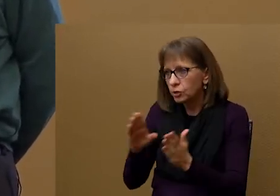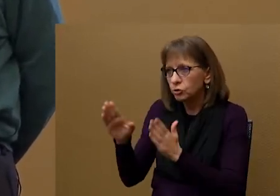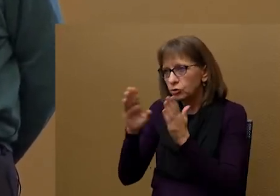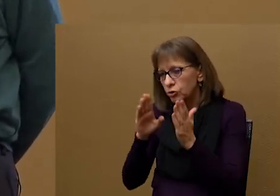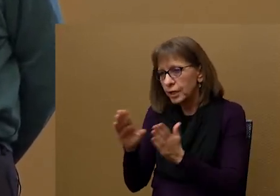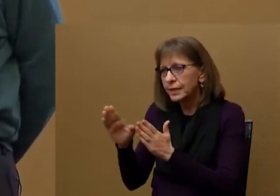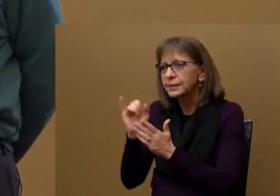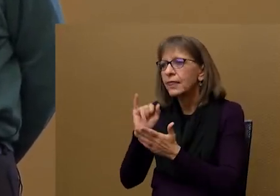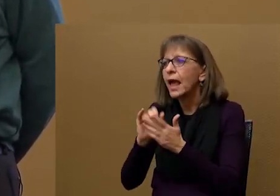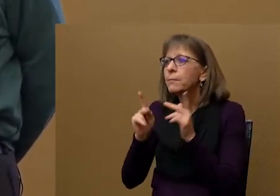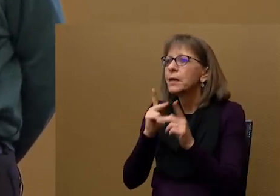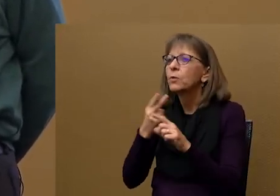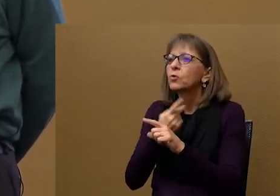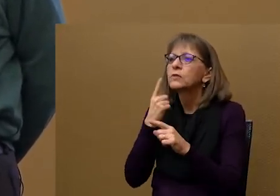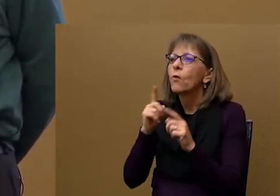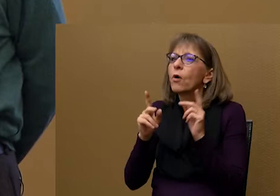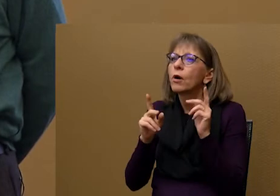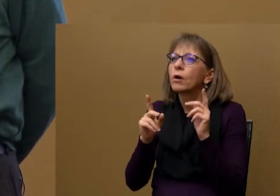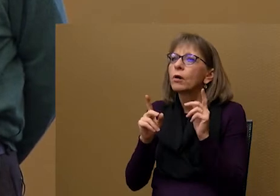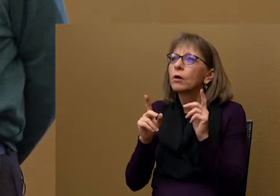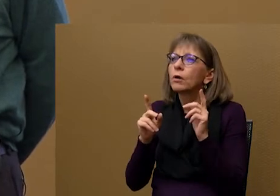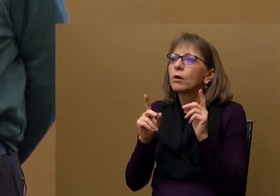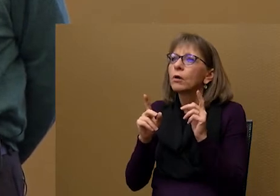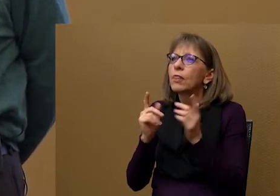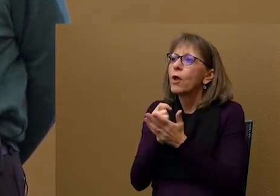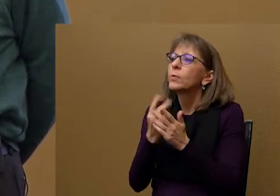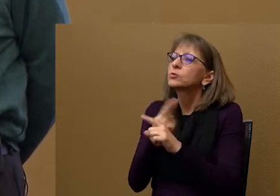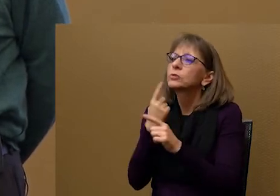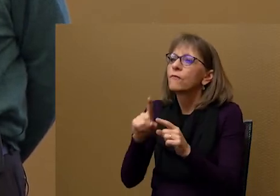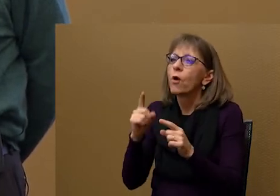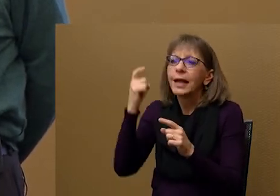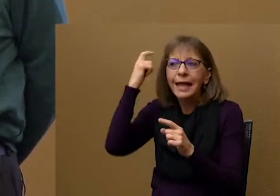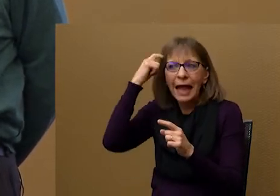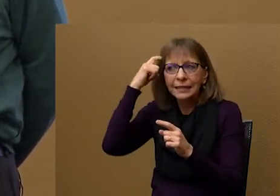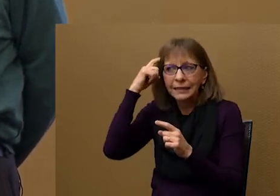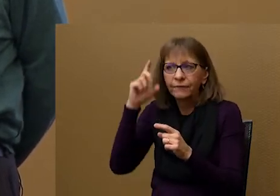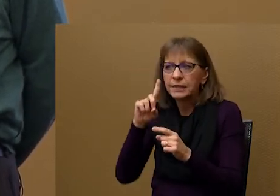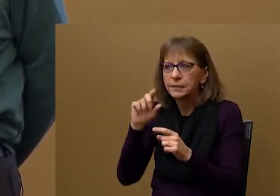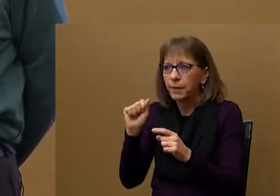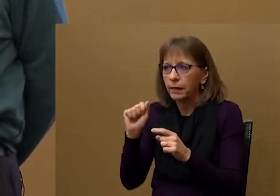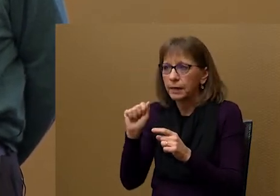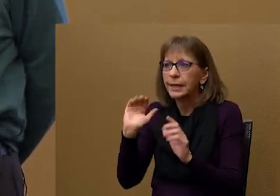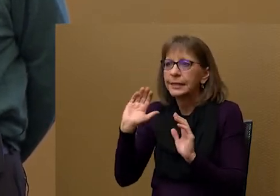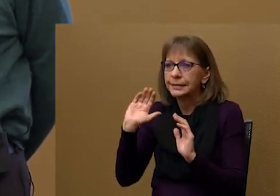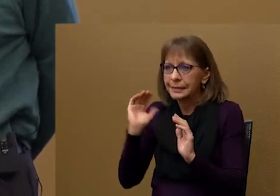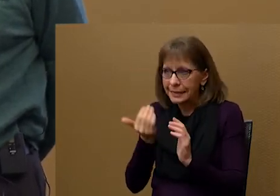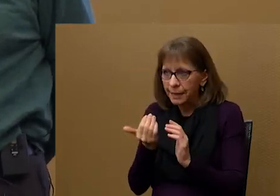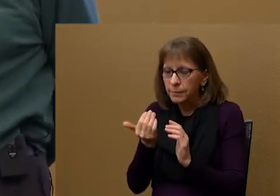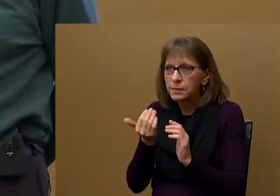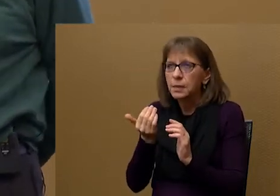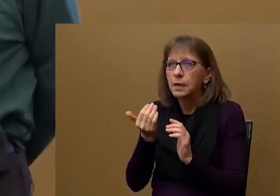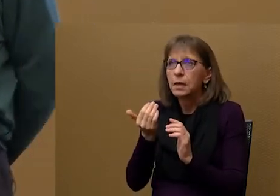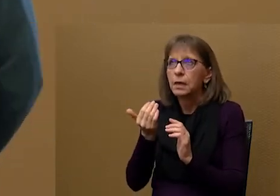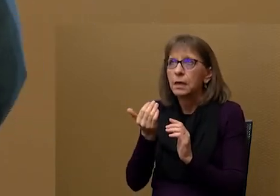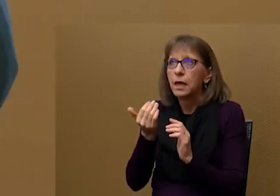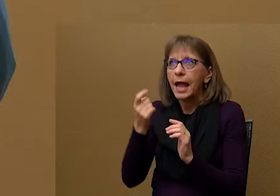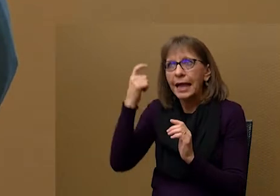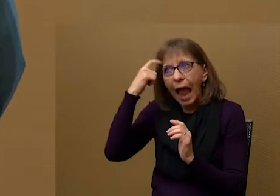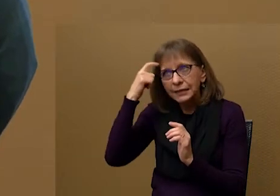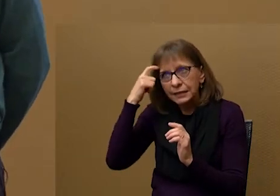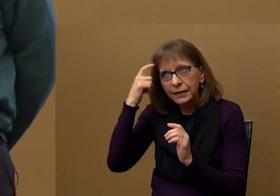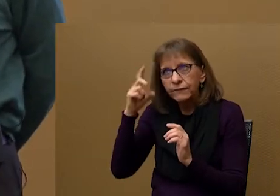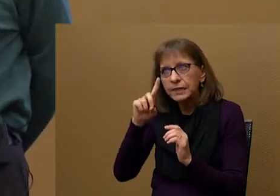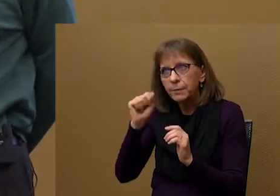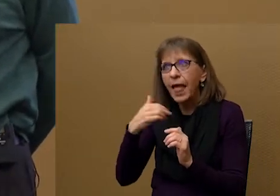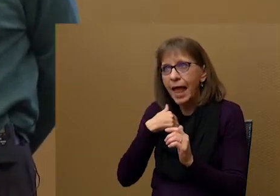health providers use for those with cognitive disabilities as adults, because it seems like they also have a